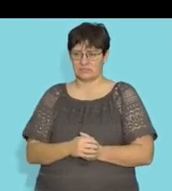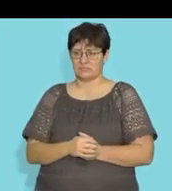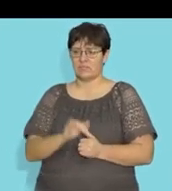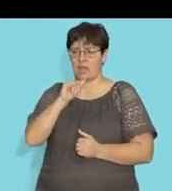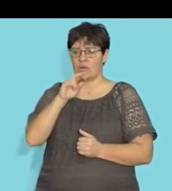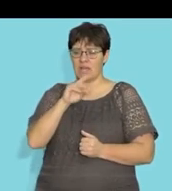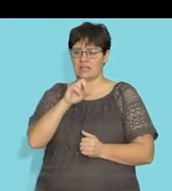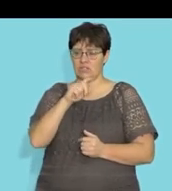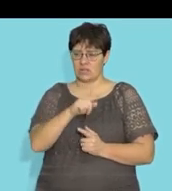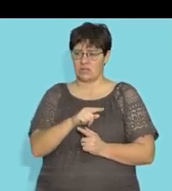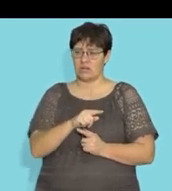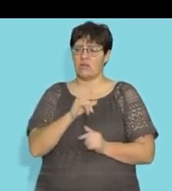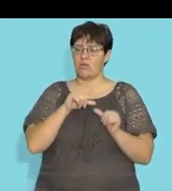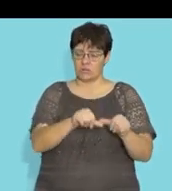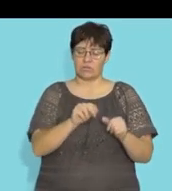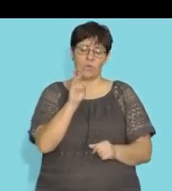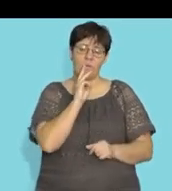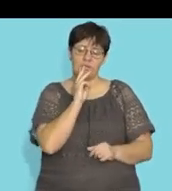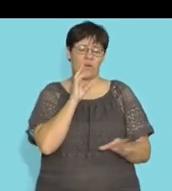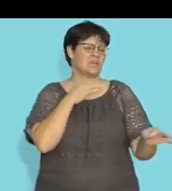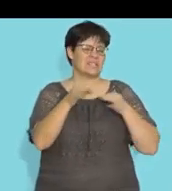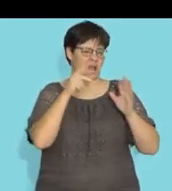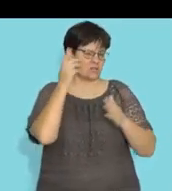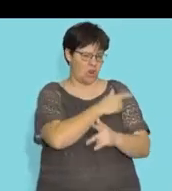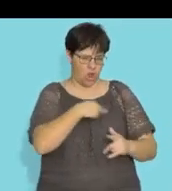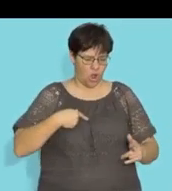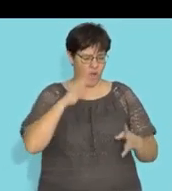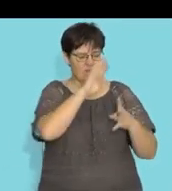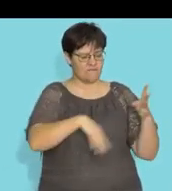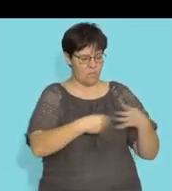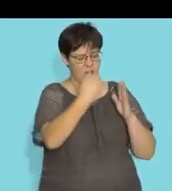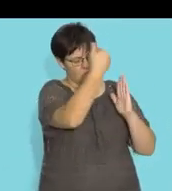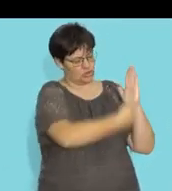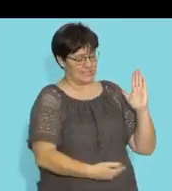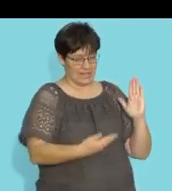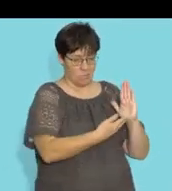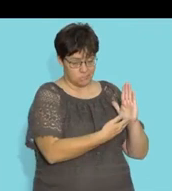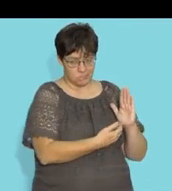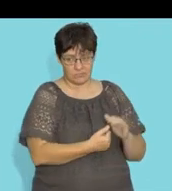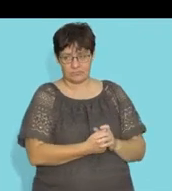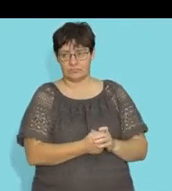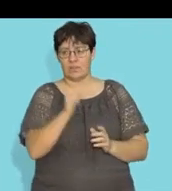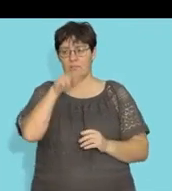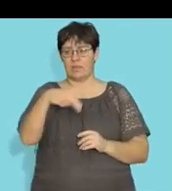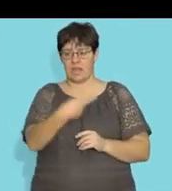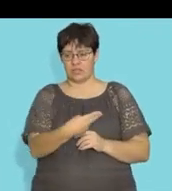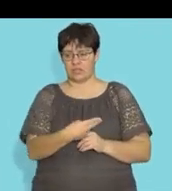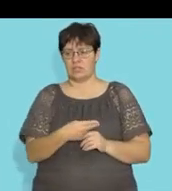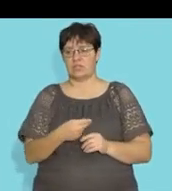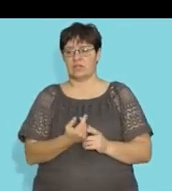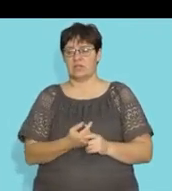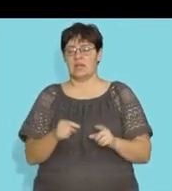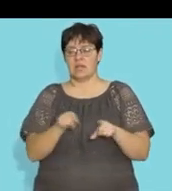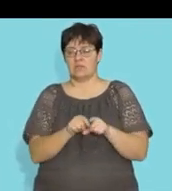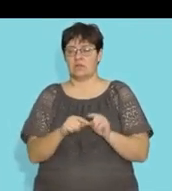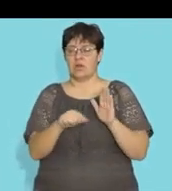Ionization constant of water, we spoke about it at length. This is also a formula on our formula sheet. Your pH is done